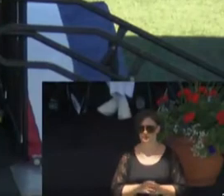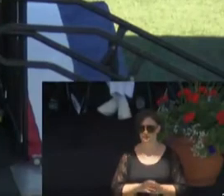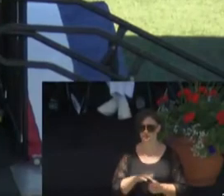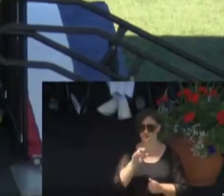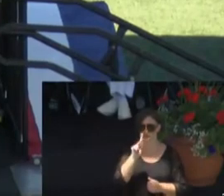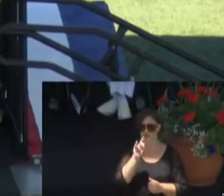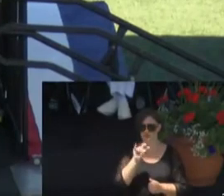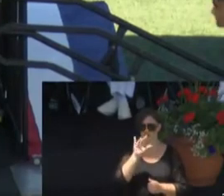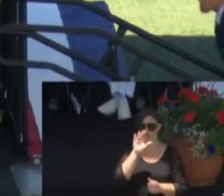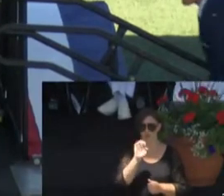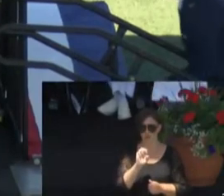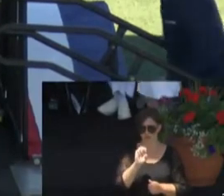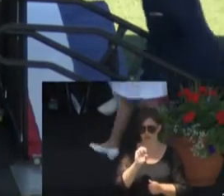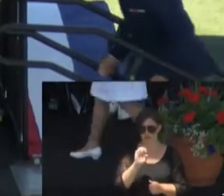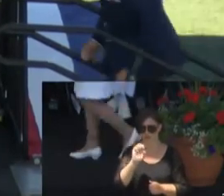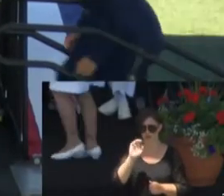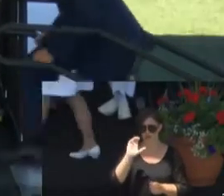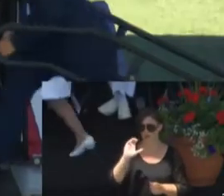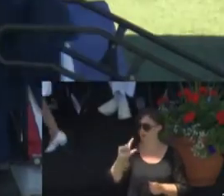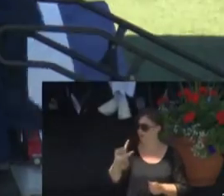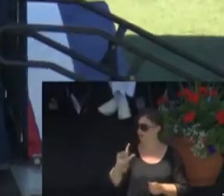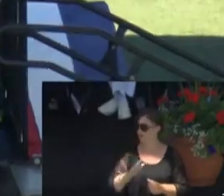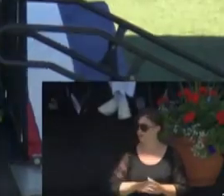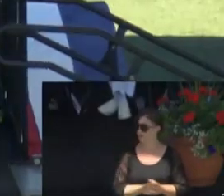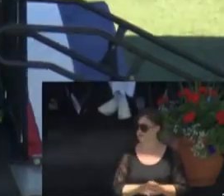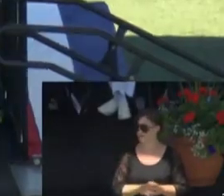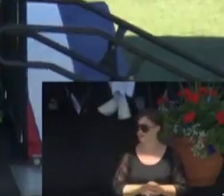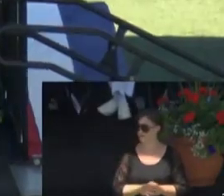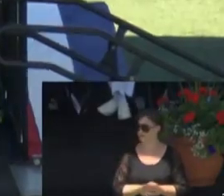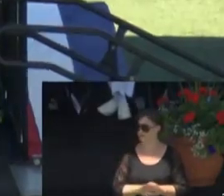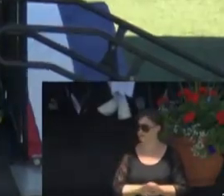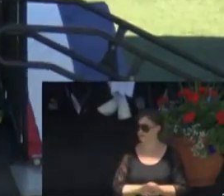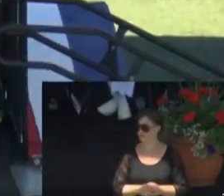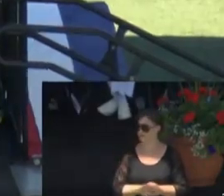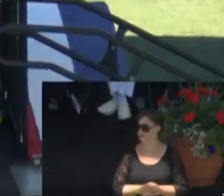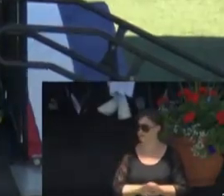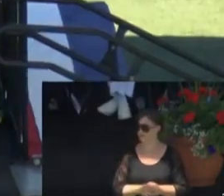Kyle Anthony Carmody, cum laude.